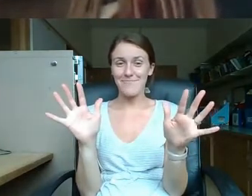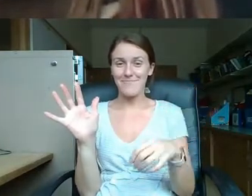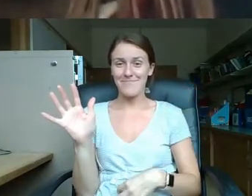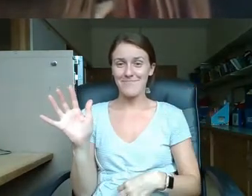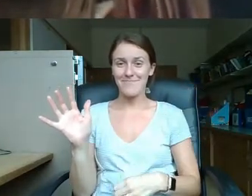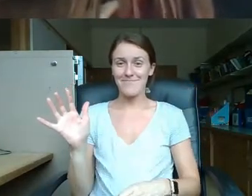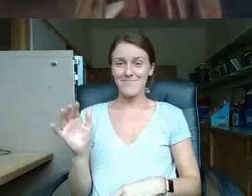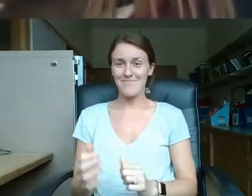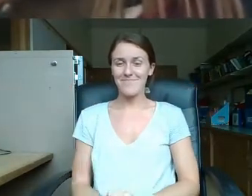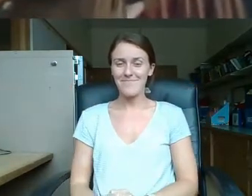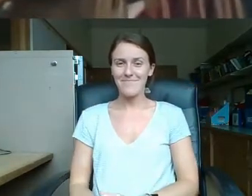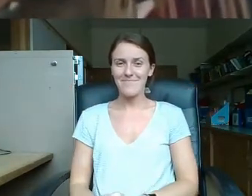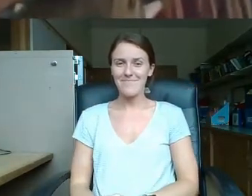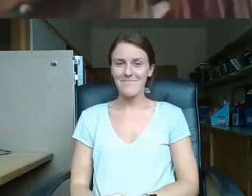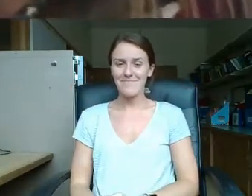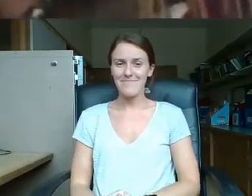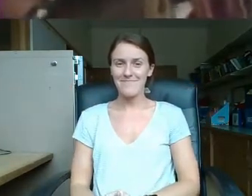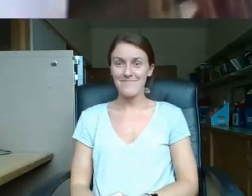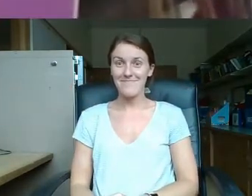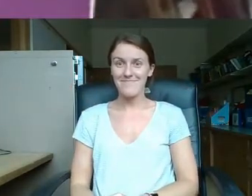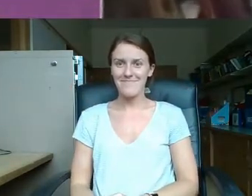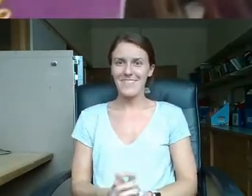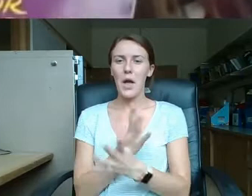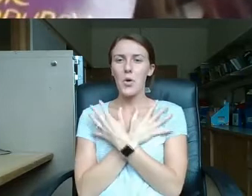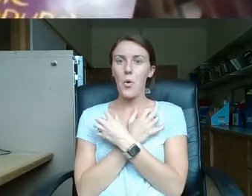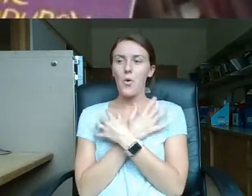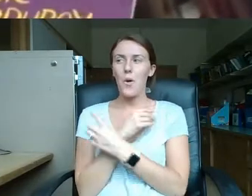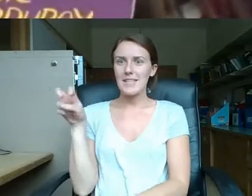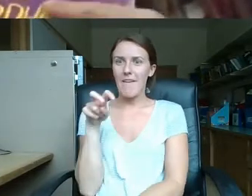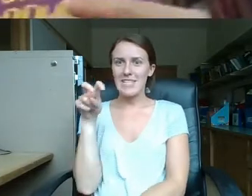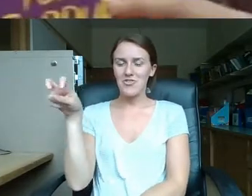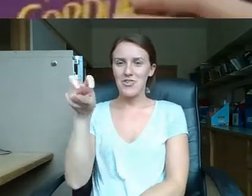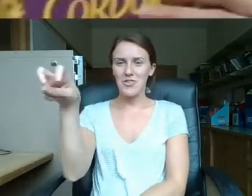And the adventure of Corduroy the bear at the laundromat.